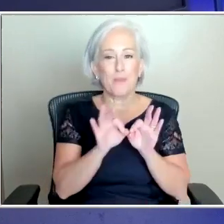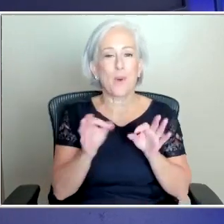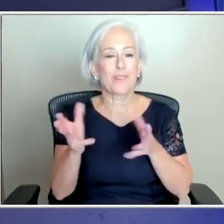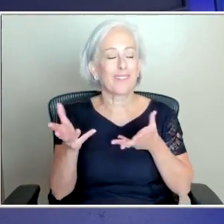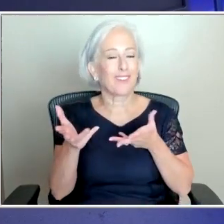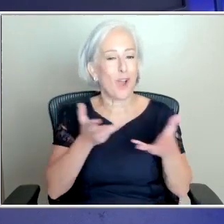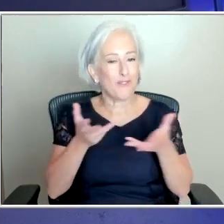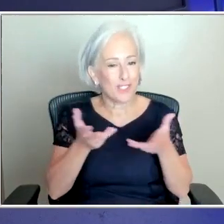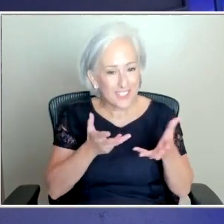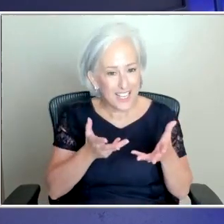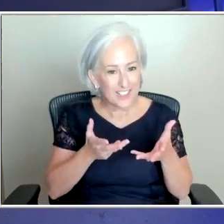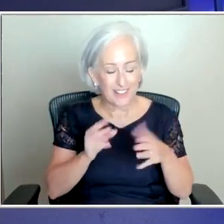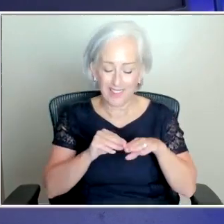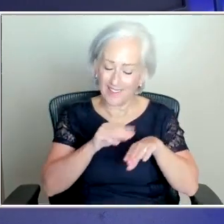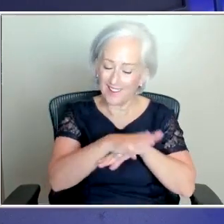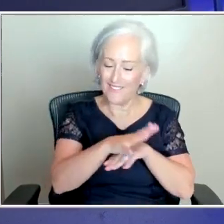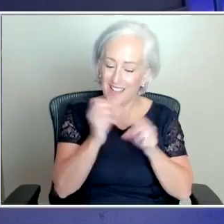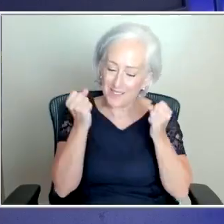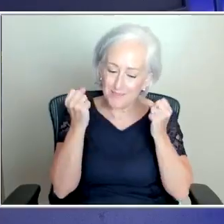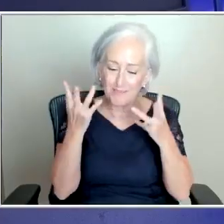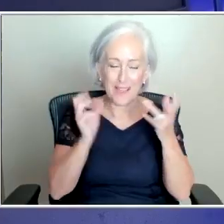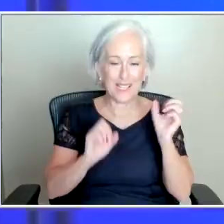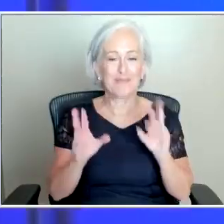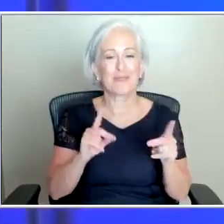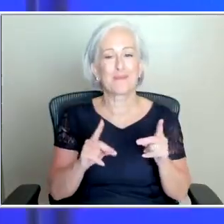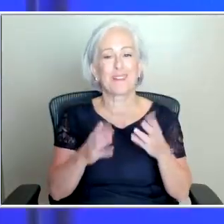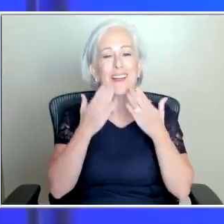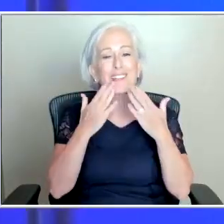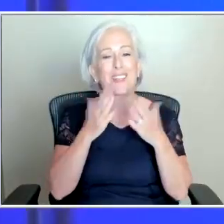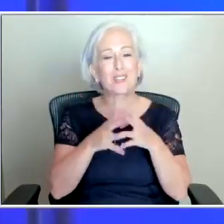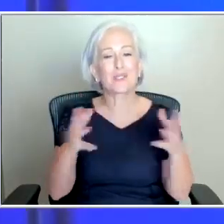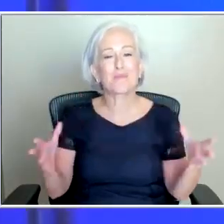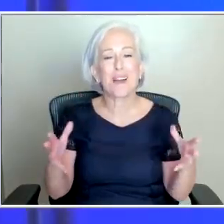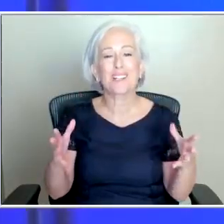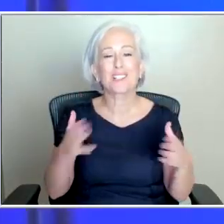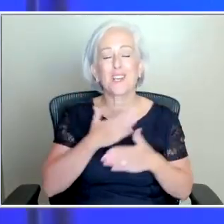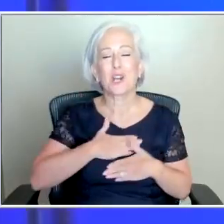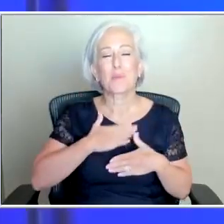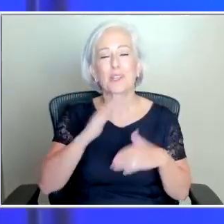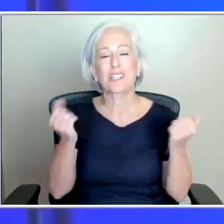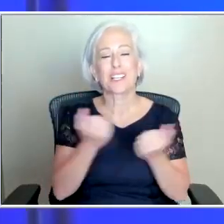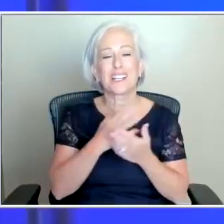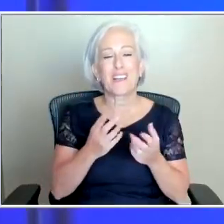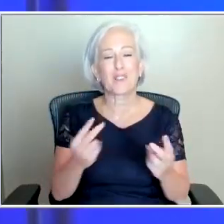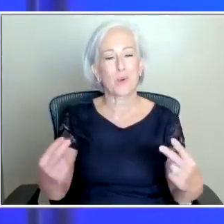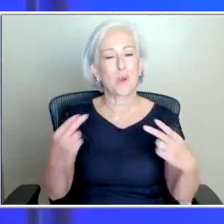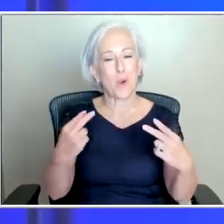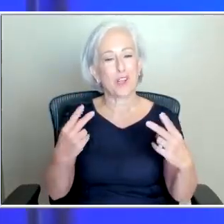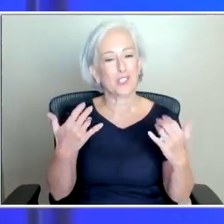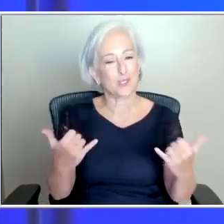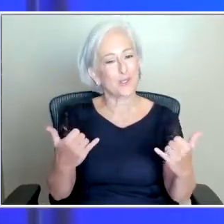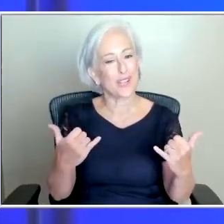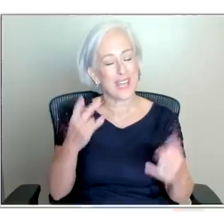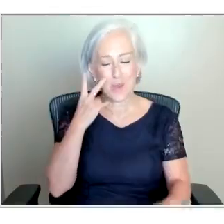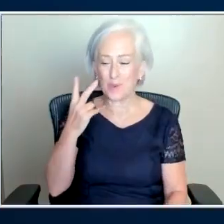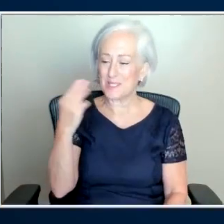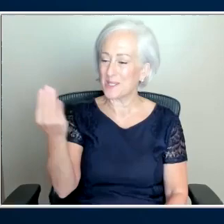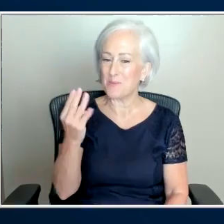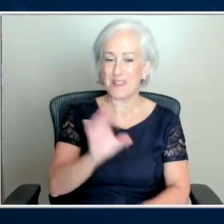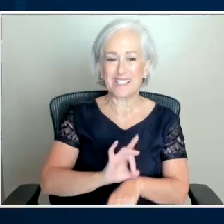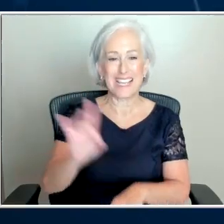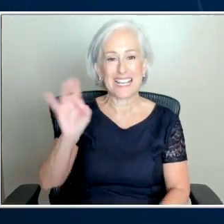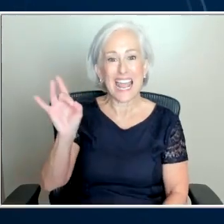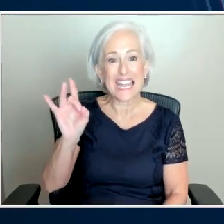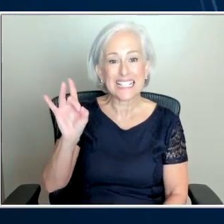affect all of us, or at least someone you know. So thank you so much. Thanks to all of our viewers for being here with us today. We'll see you back here Monday at 8. Coming